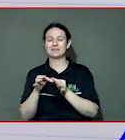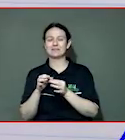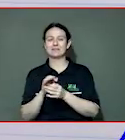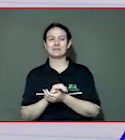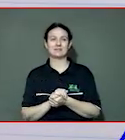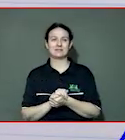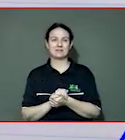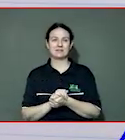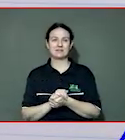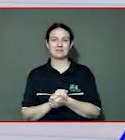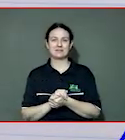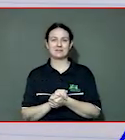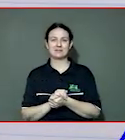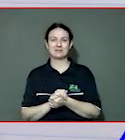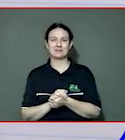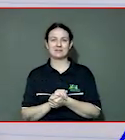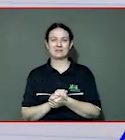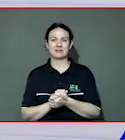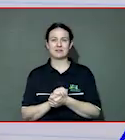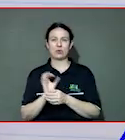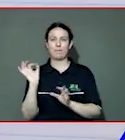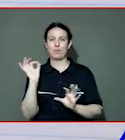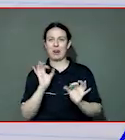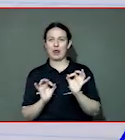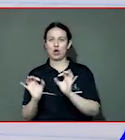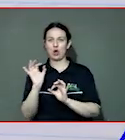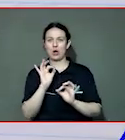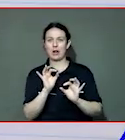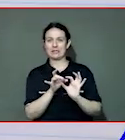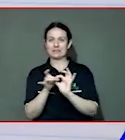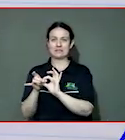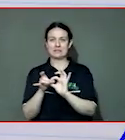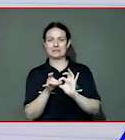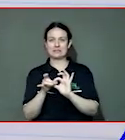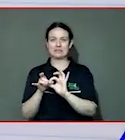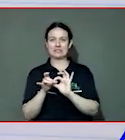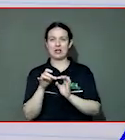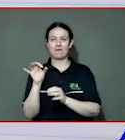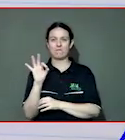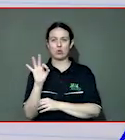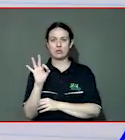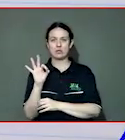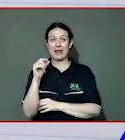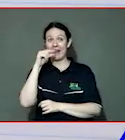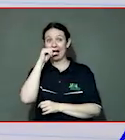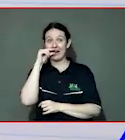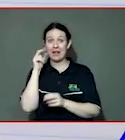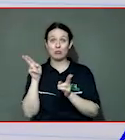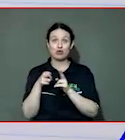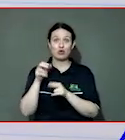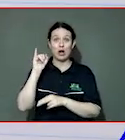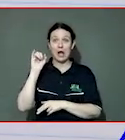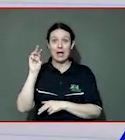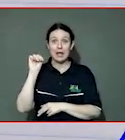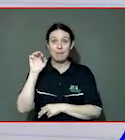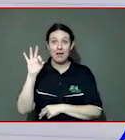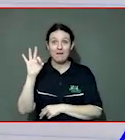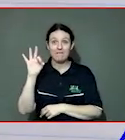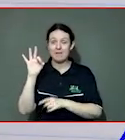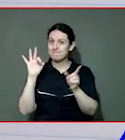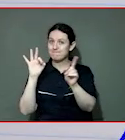names. Intermolecular forces, and you're not allowed to use the abbreviation. You